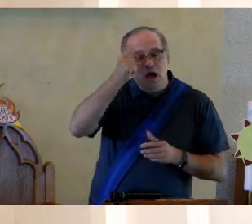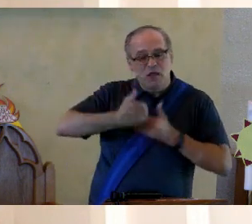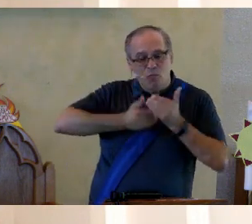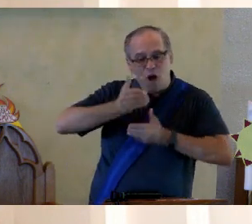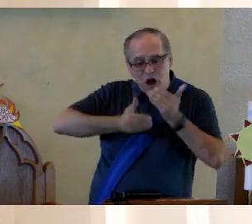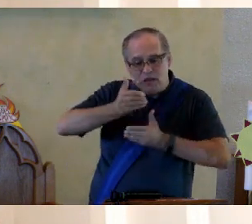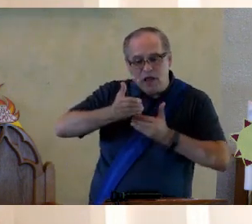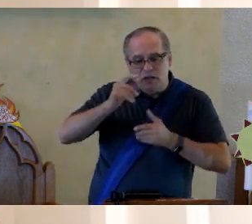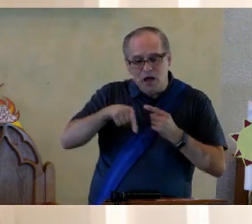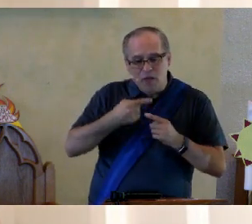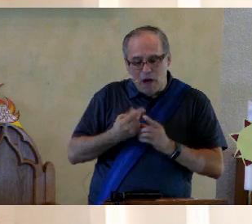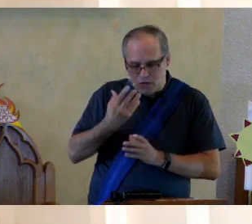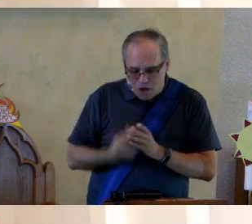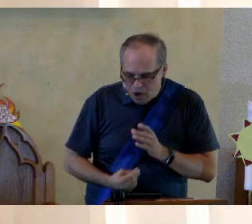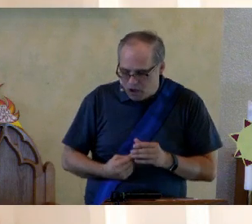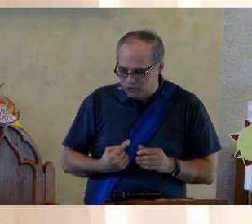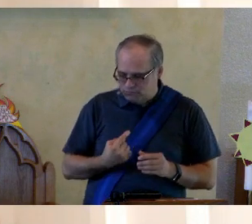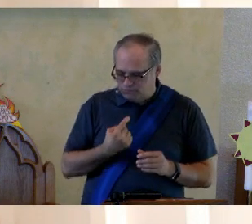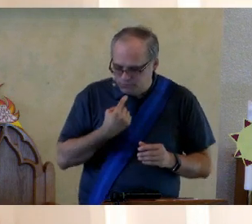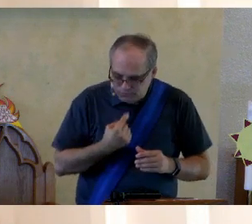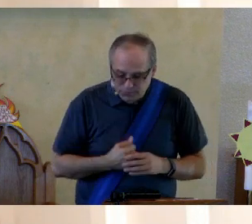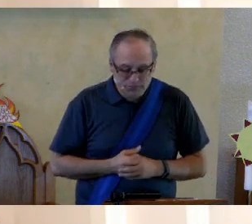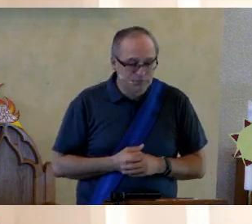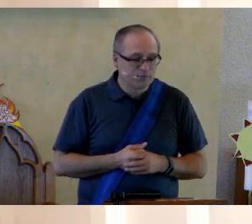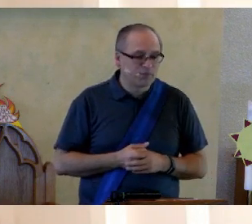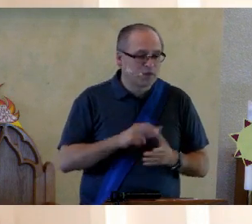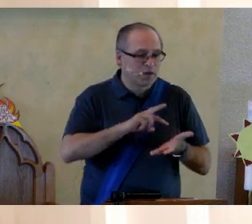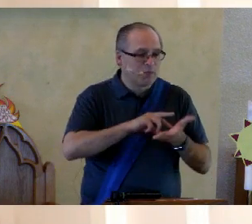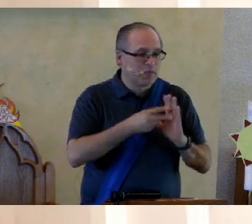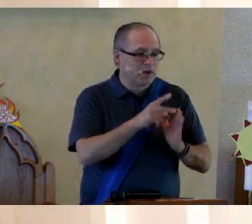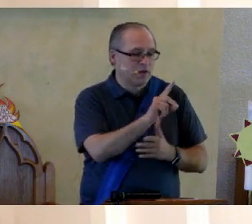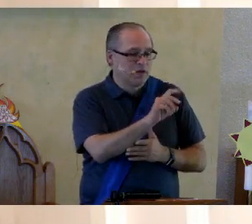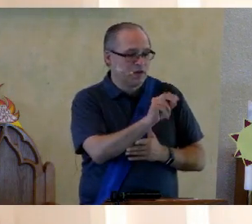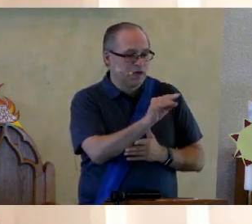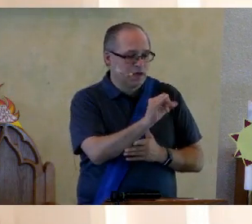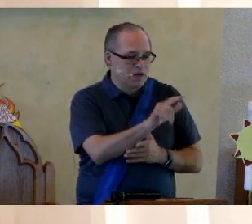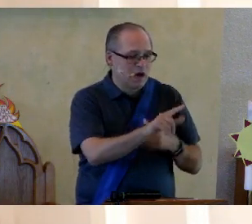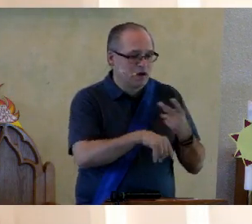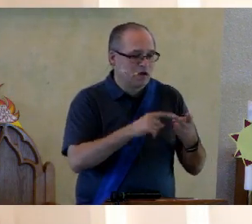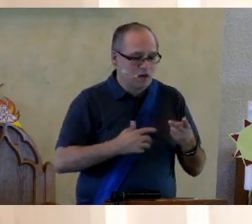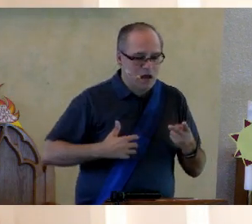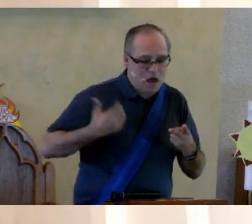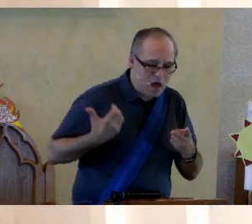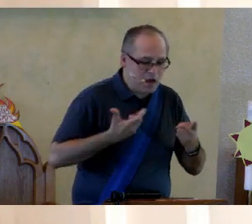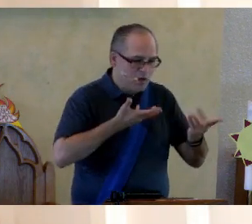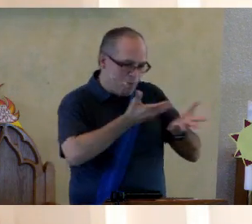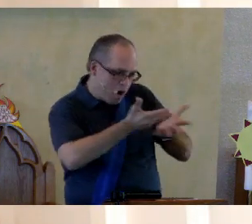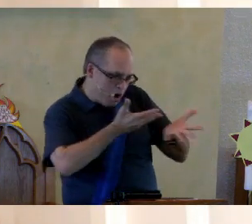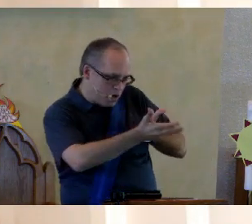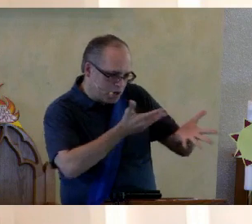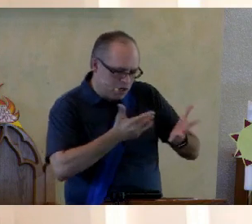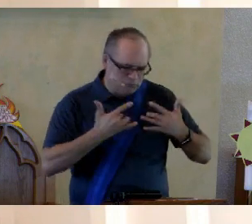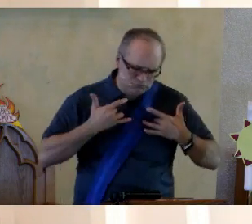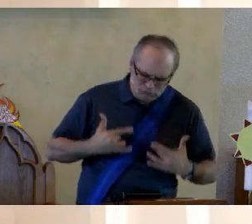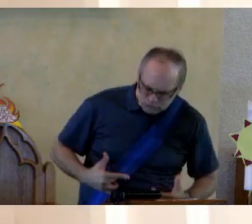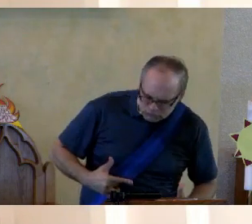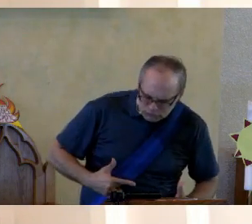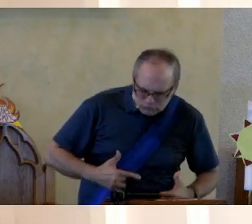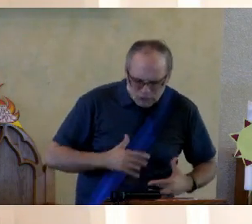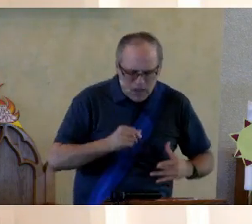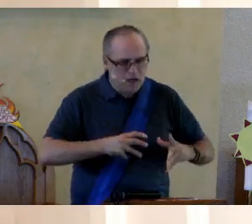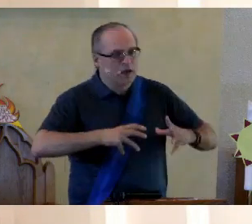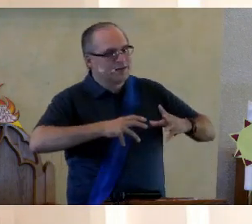and loss. DABDA stands for denial, anger, bargaining, depression, and ultimately